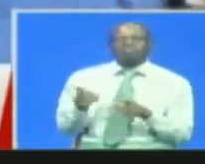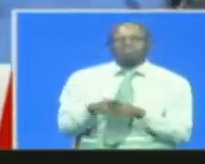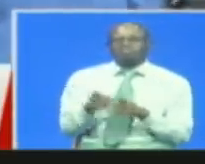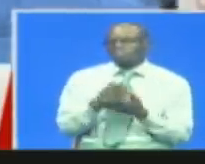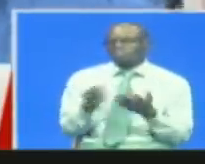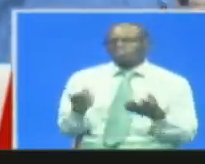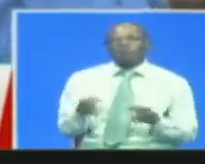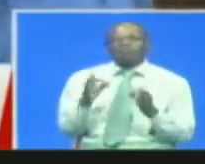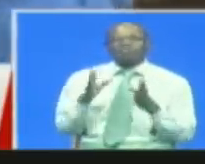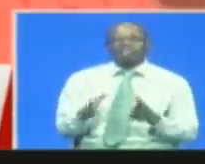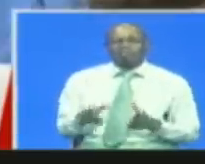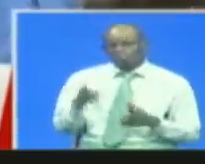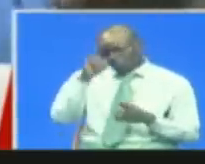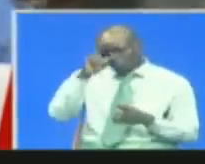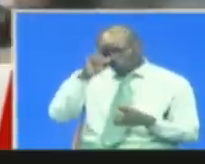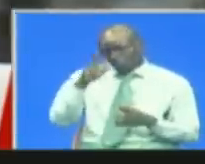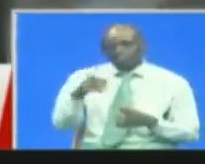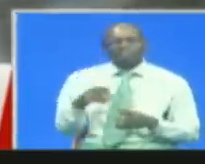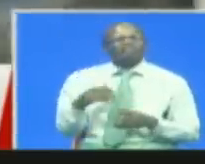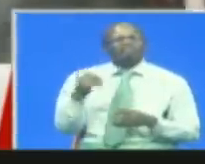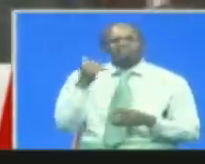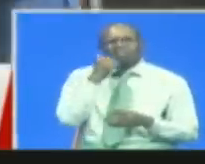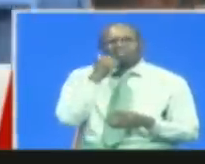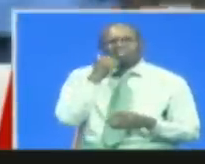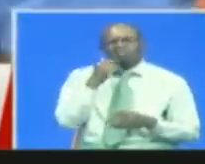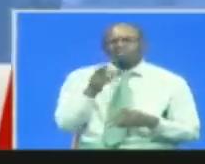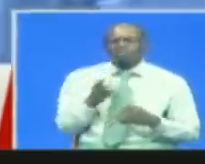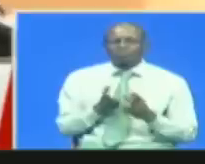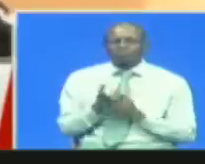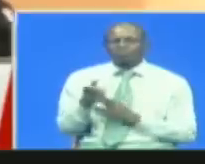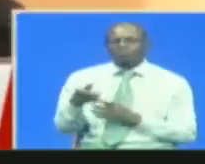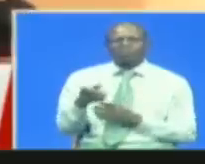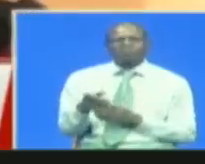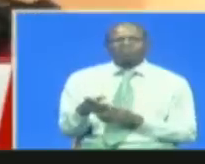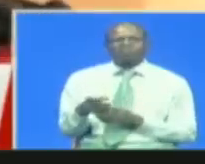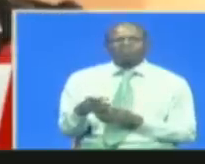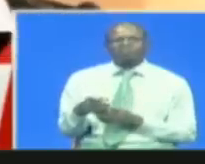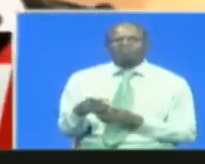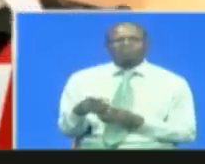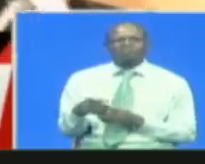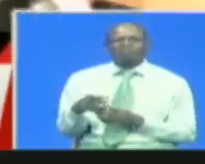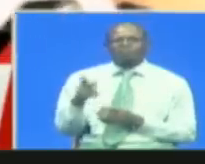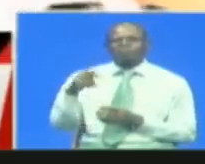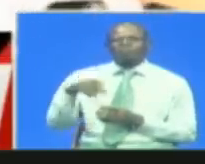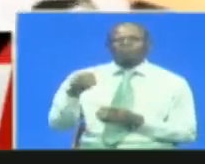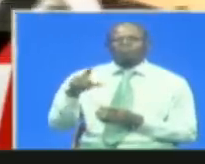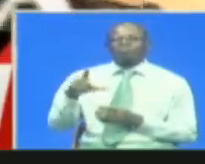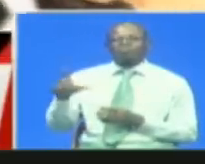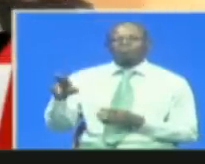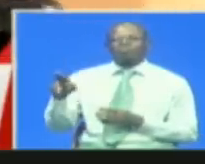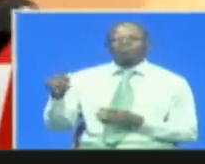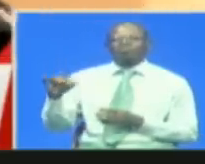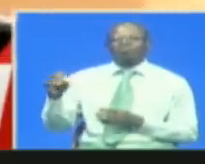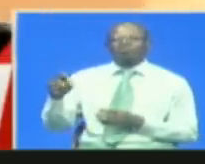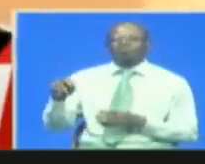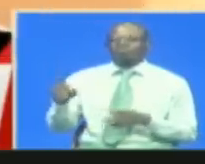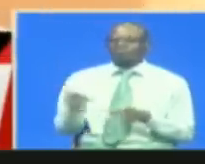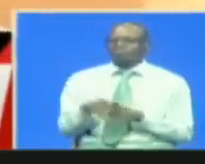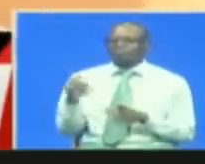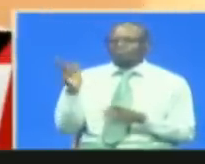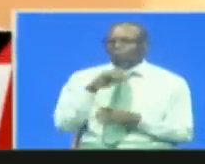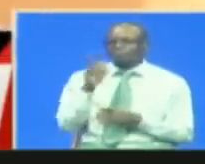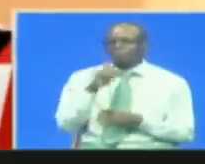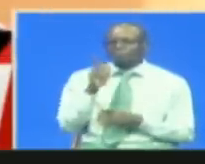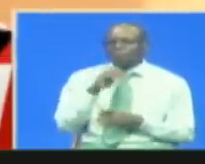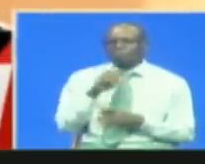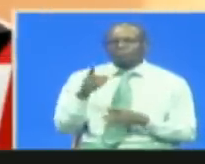to that carbon dioxide pollution of our road, but we have nothing else to do. We were posted here to work, we